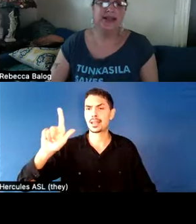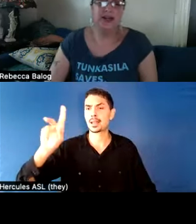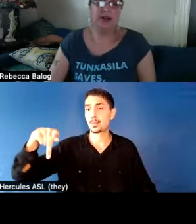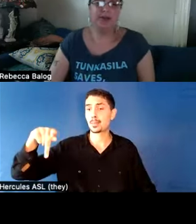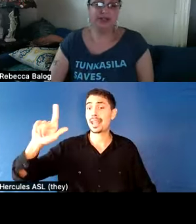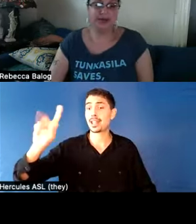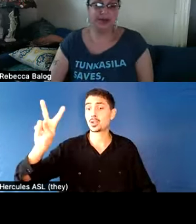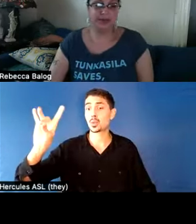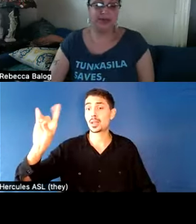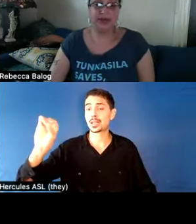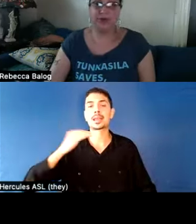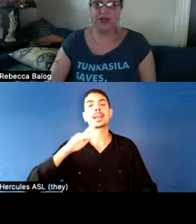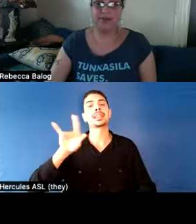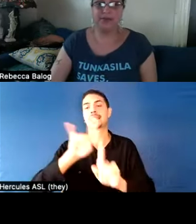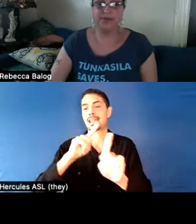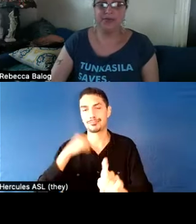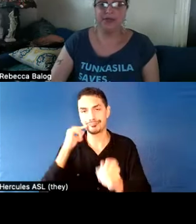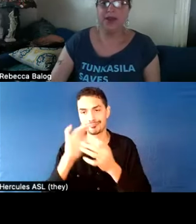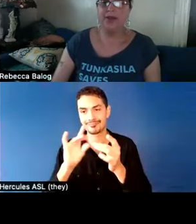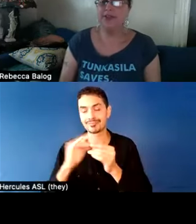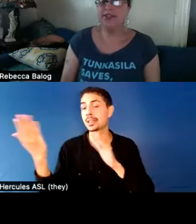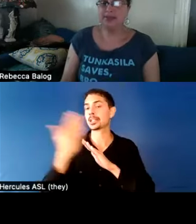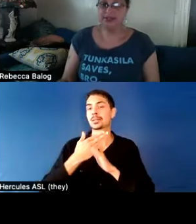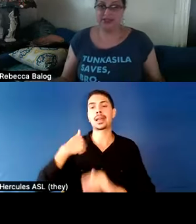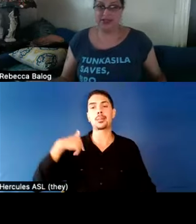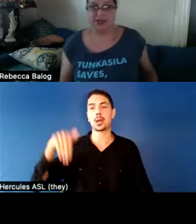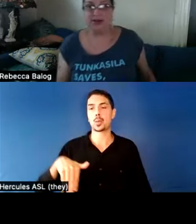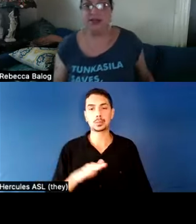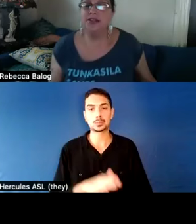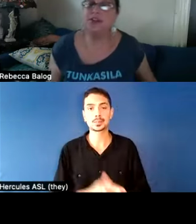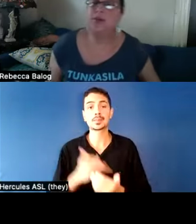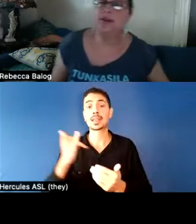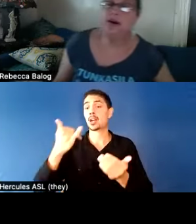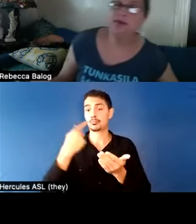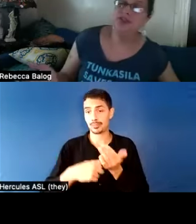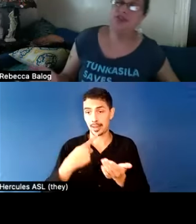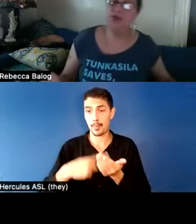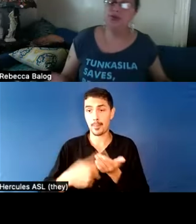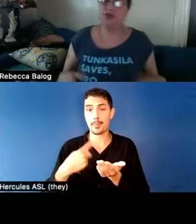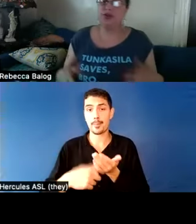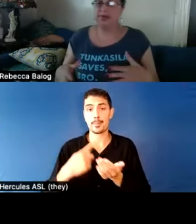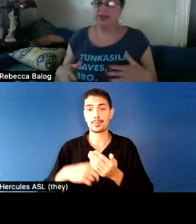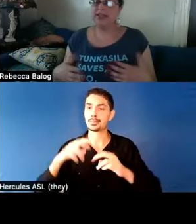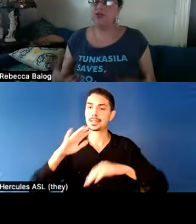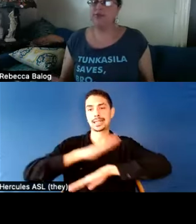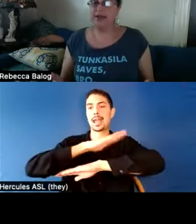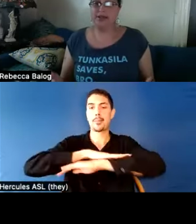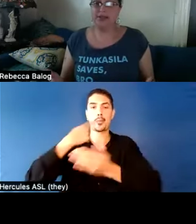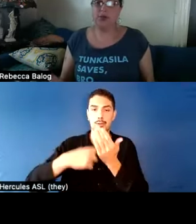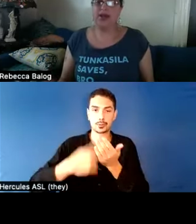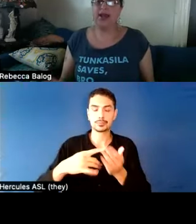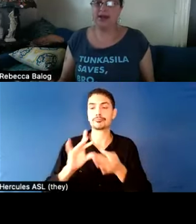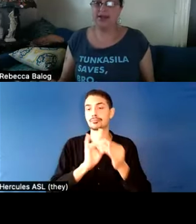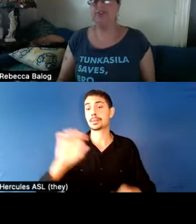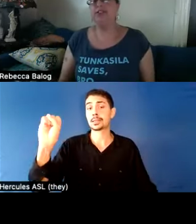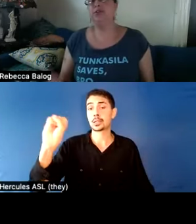I said, interrupt. I'm down for it. And for the table discussion, so when it comes to sexual violence,